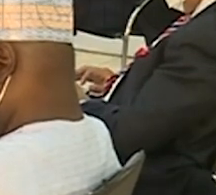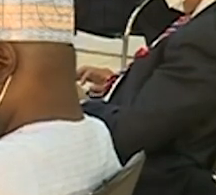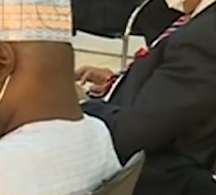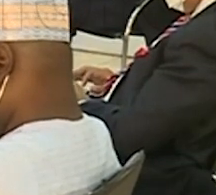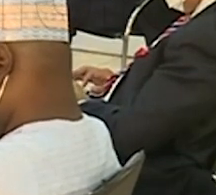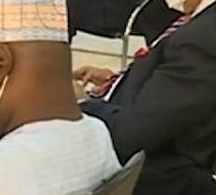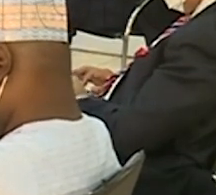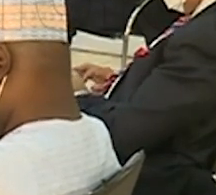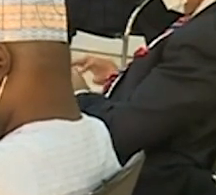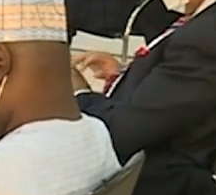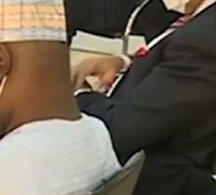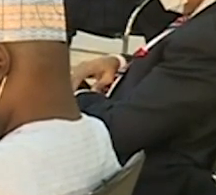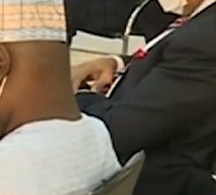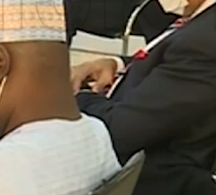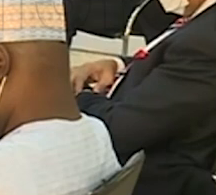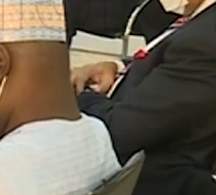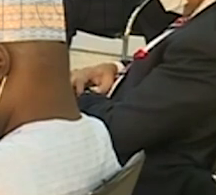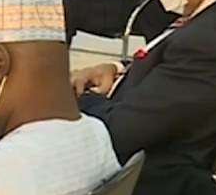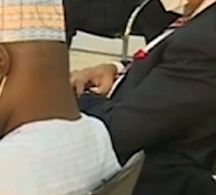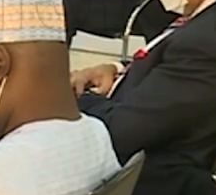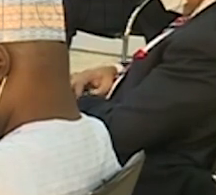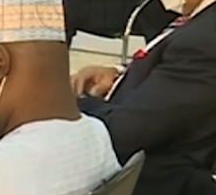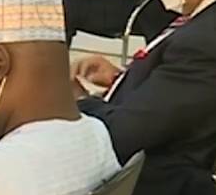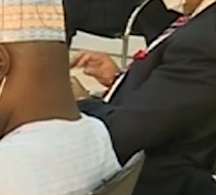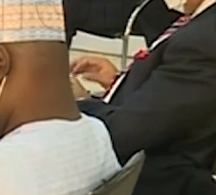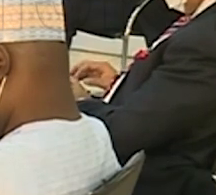response, honorable ministers,